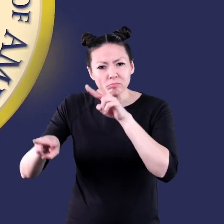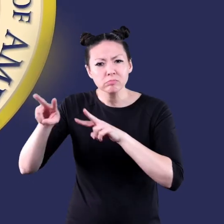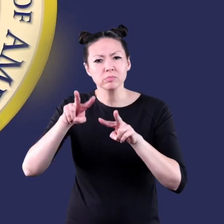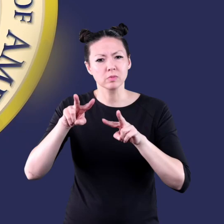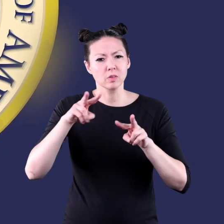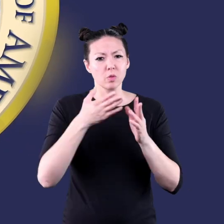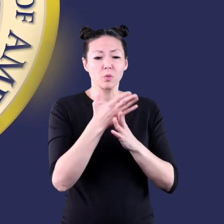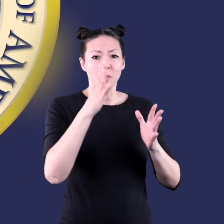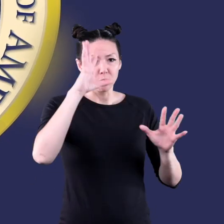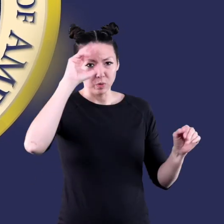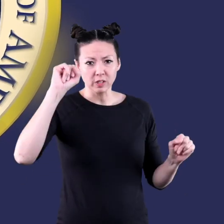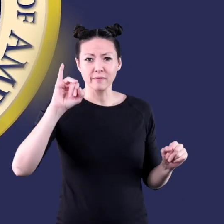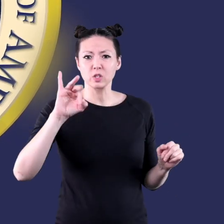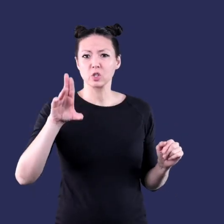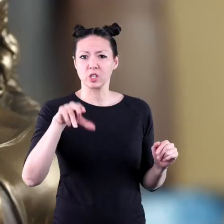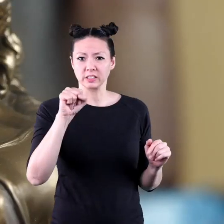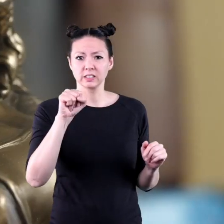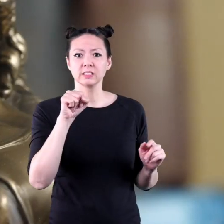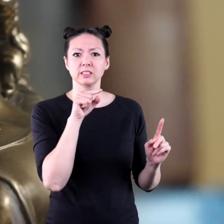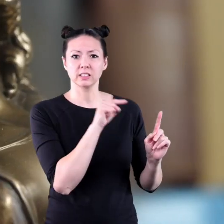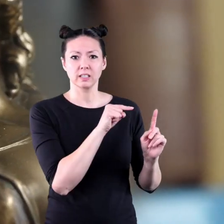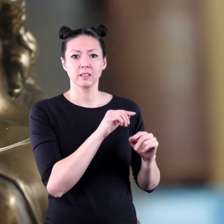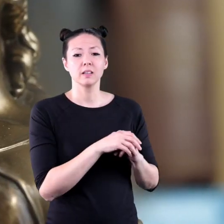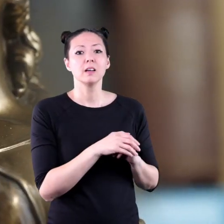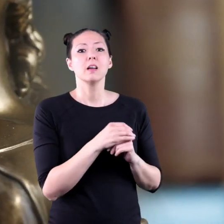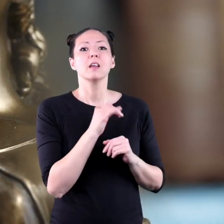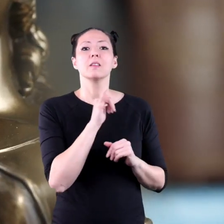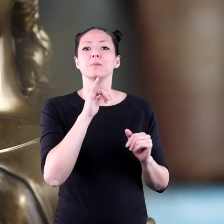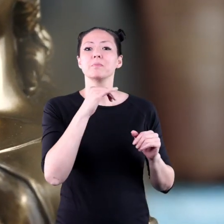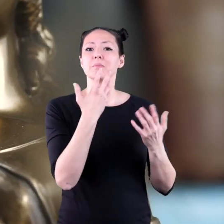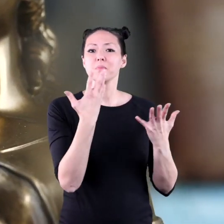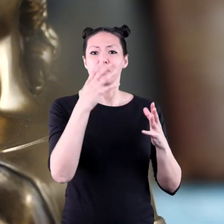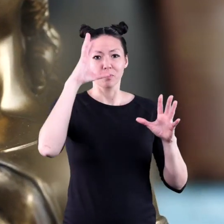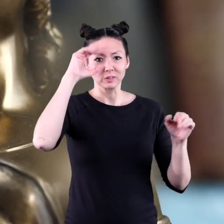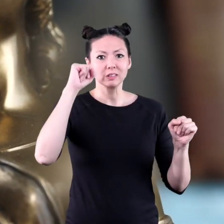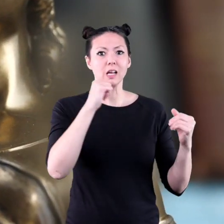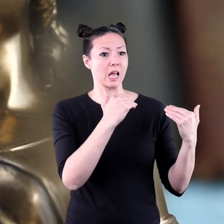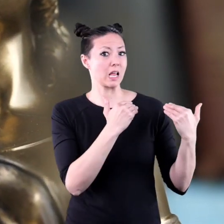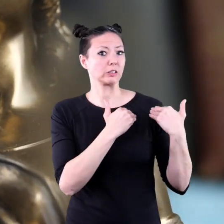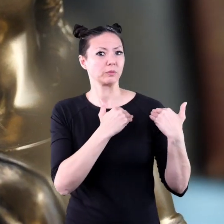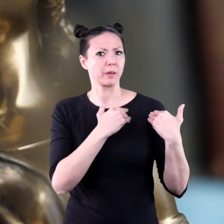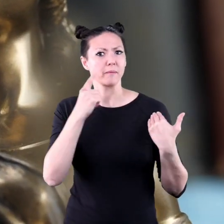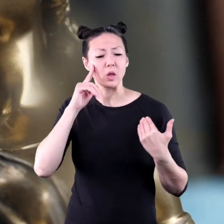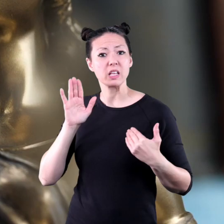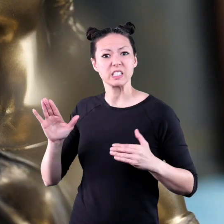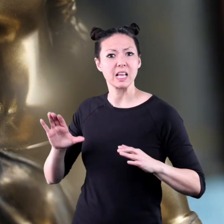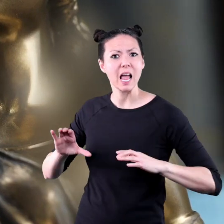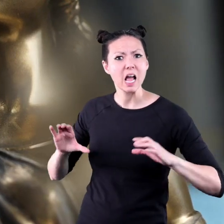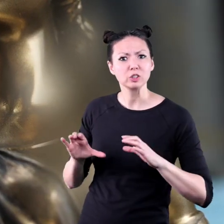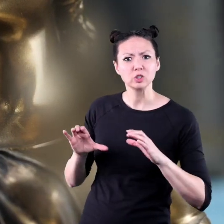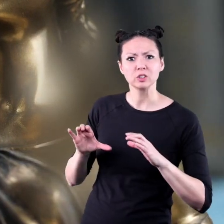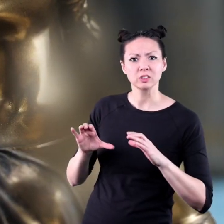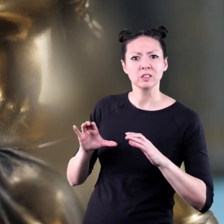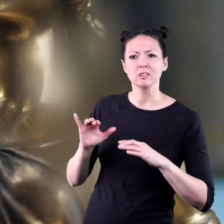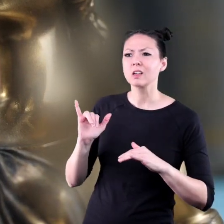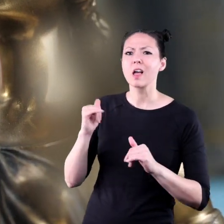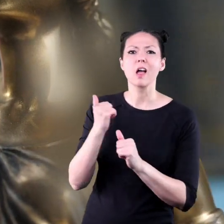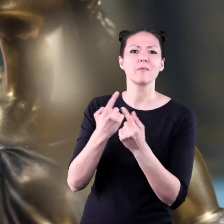United States. It makes the president accountable for his actions, just like everyone